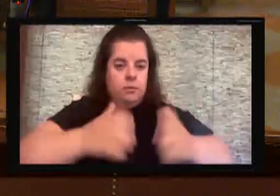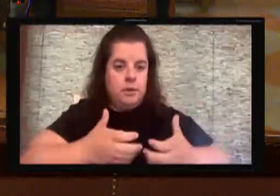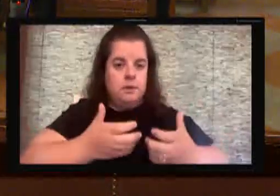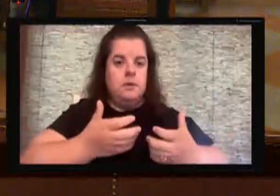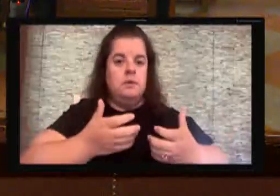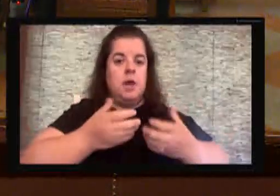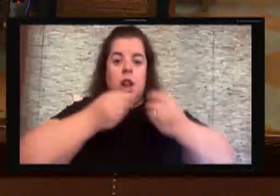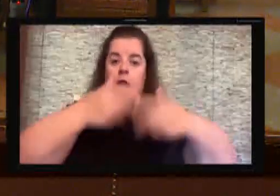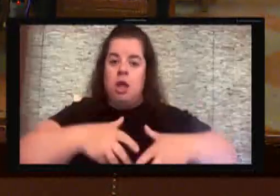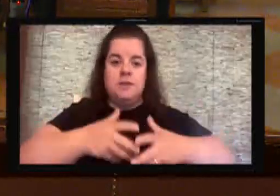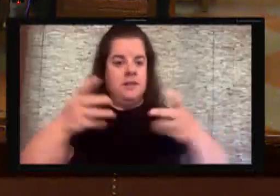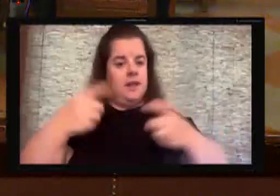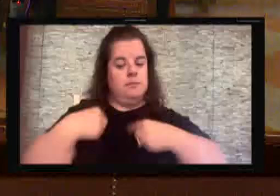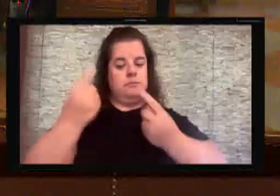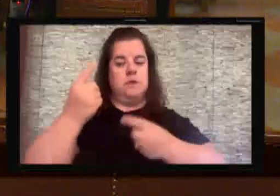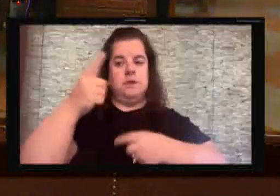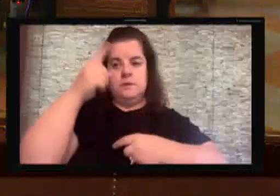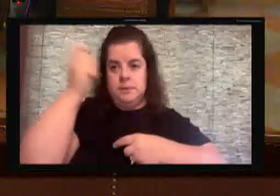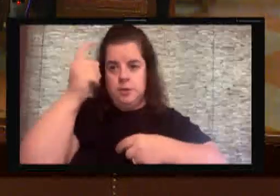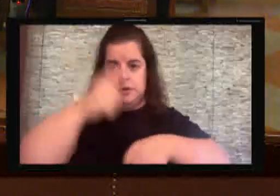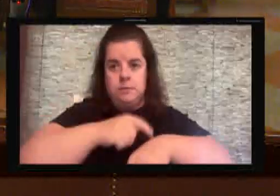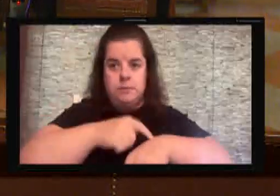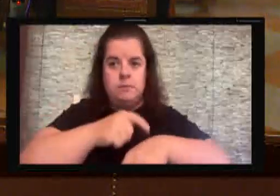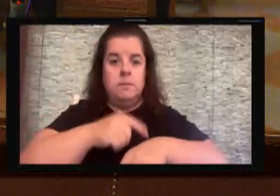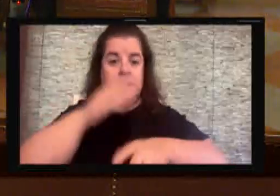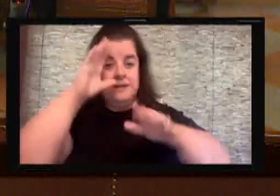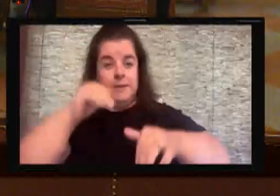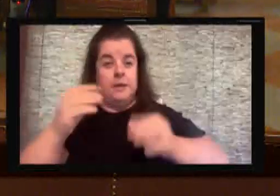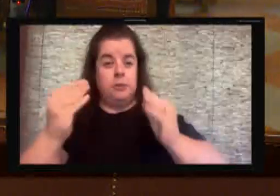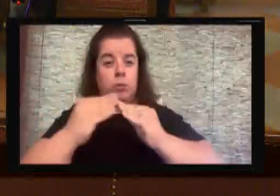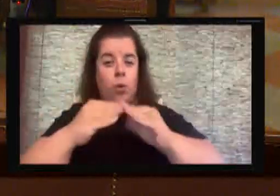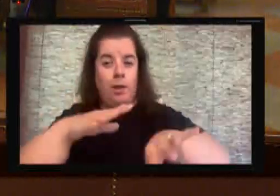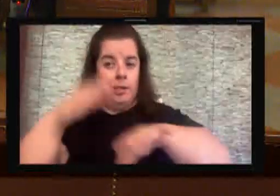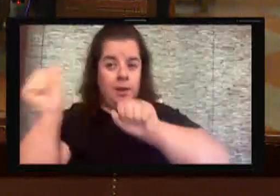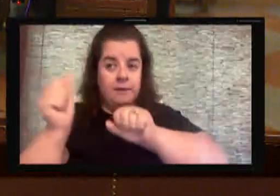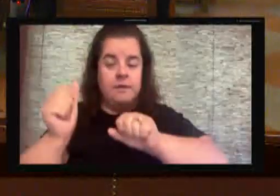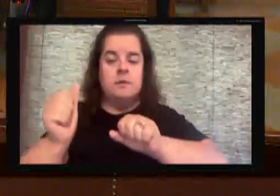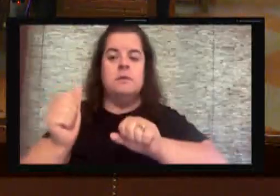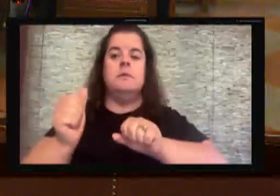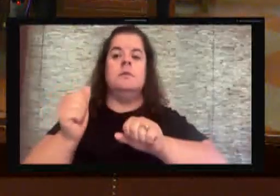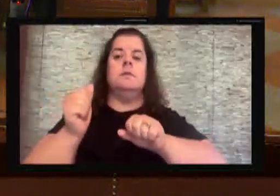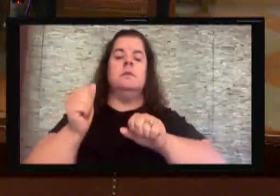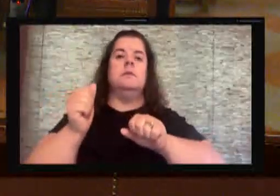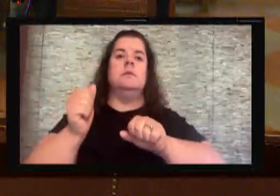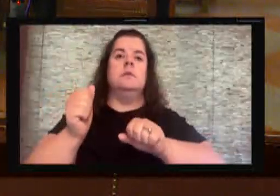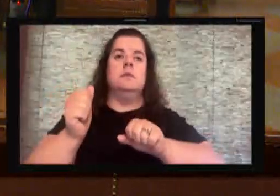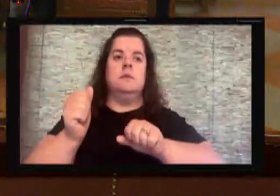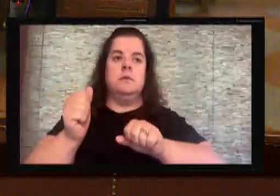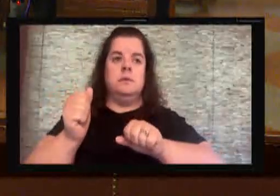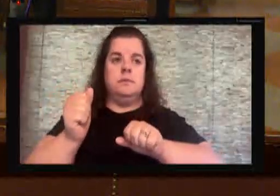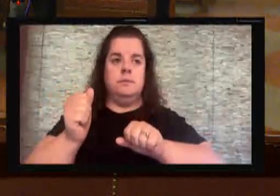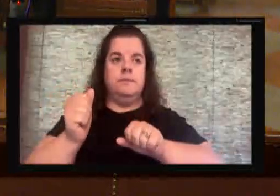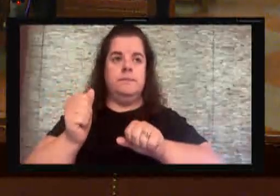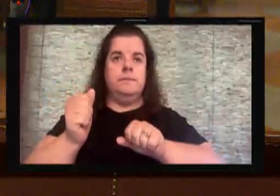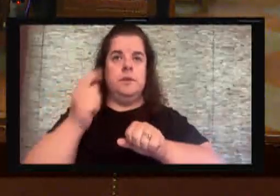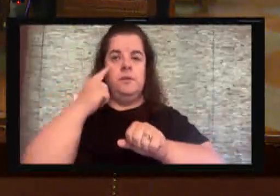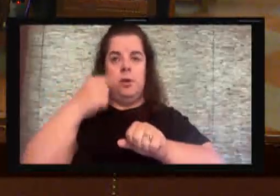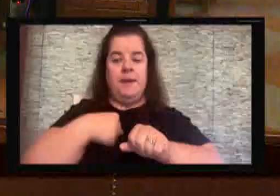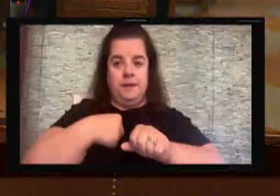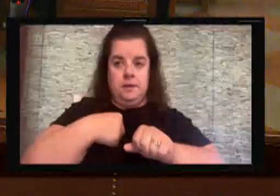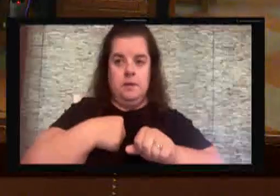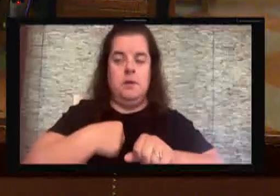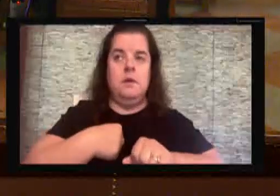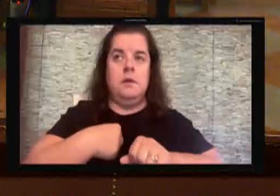lot this past summer. We're expecting to lose even again another round of officers. And for me,